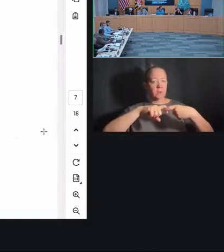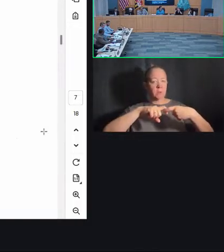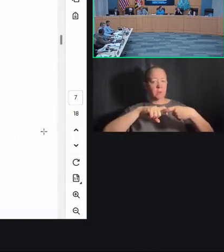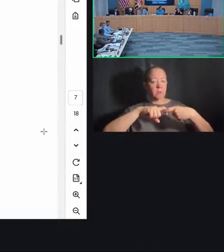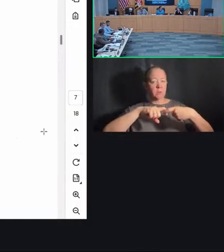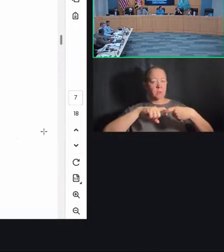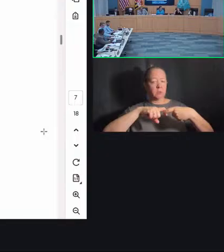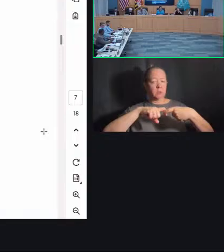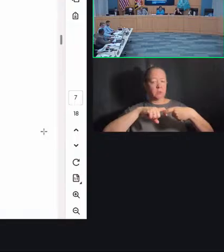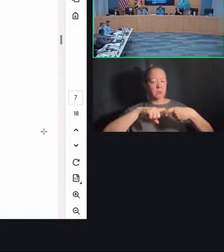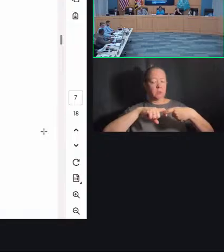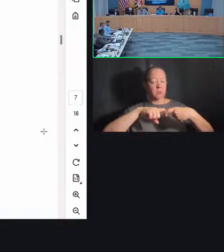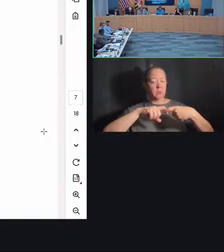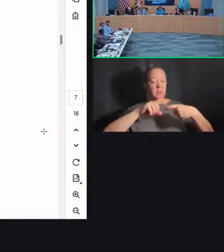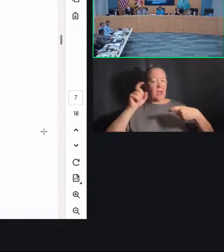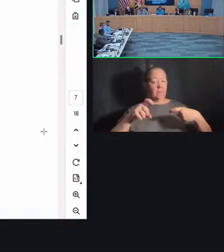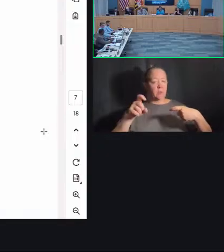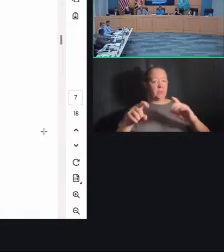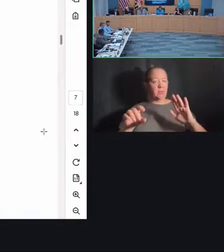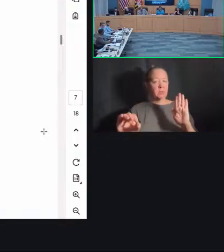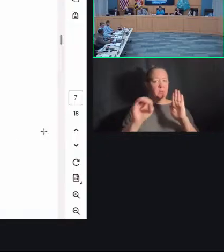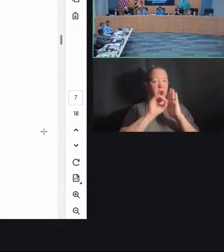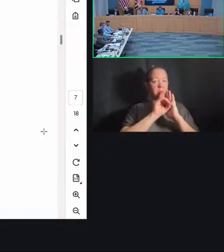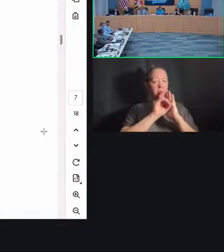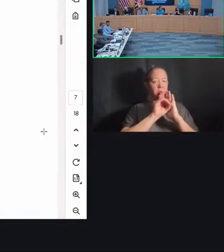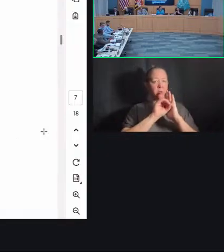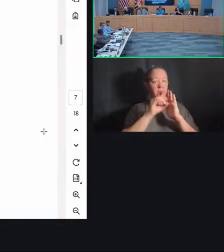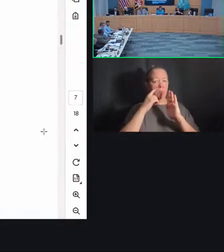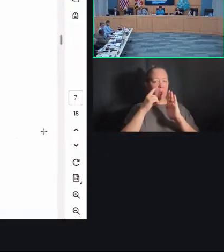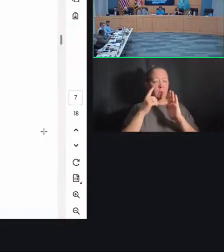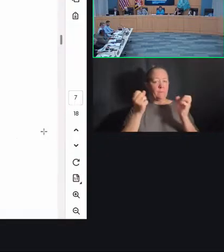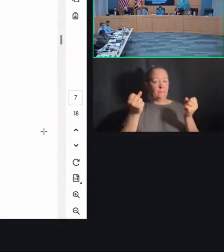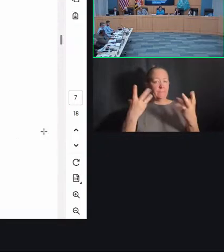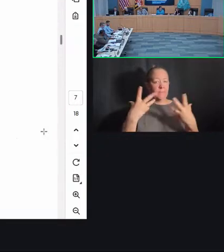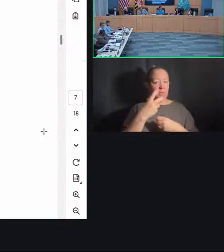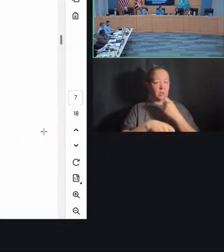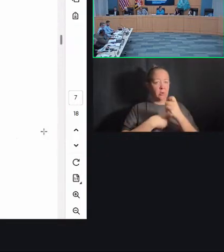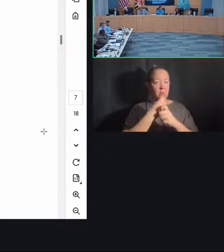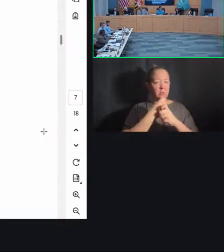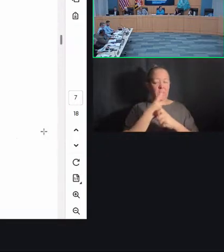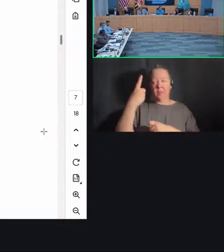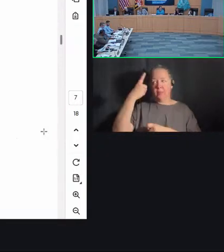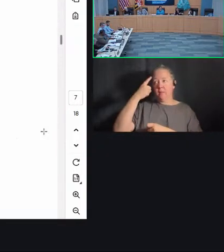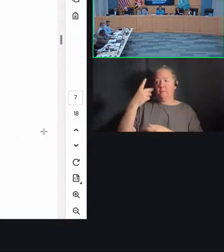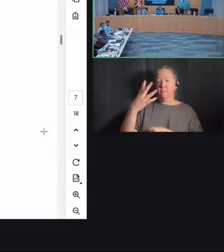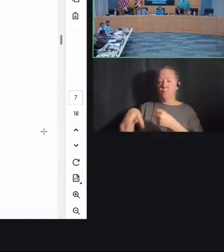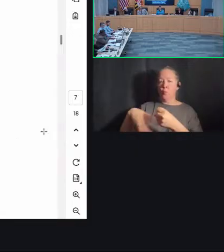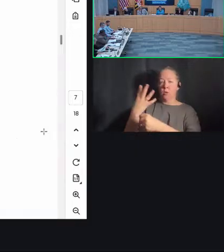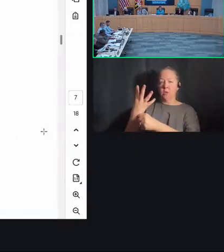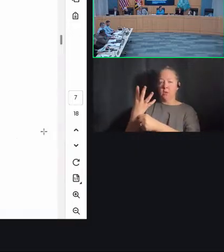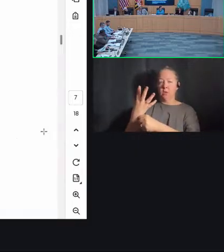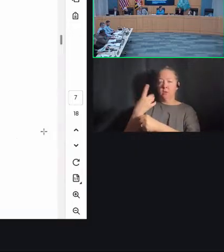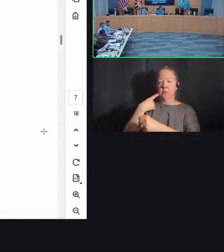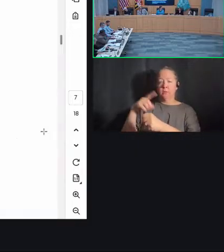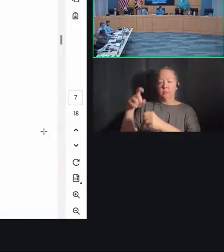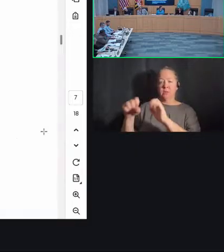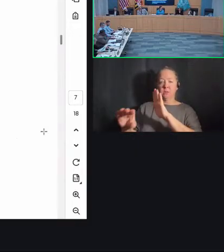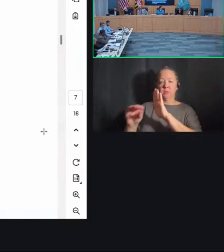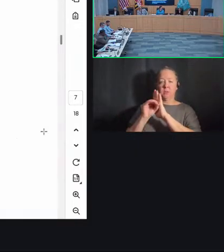years. Yes, generally, it would have to be zeroed out for 4 years, I think, to disappear.